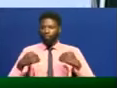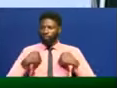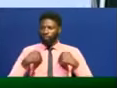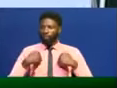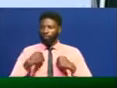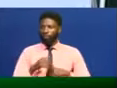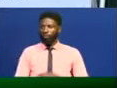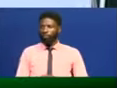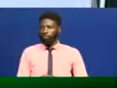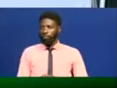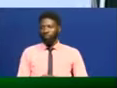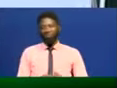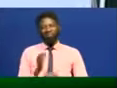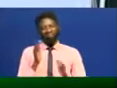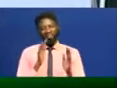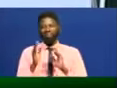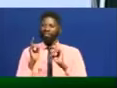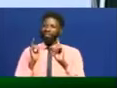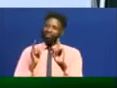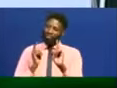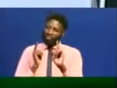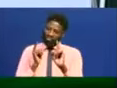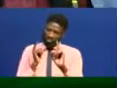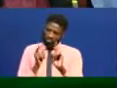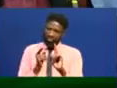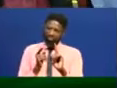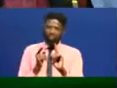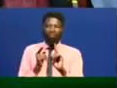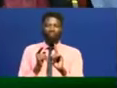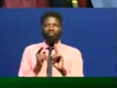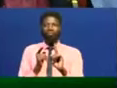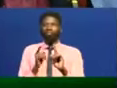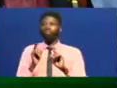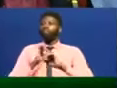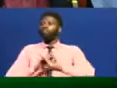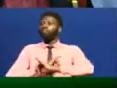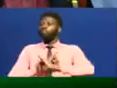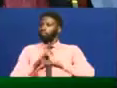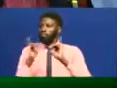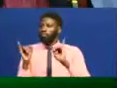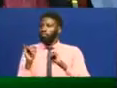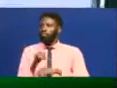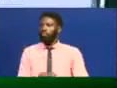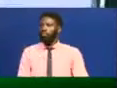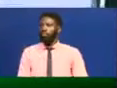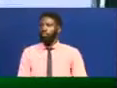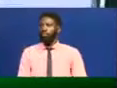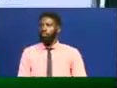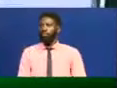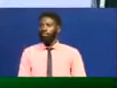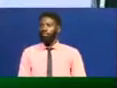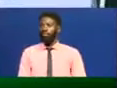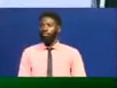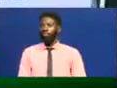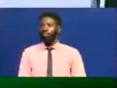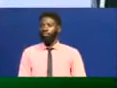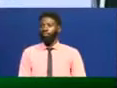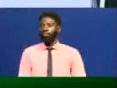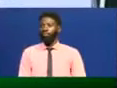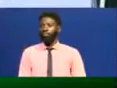Deliberate, intentional, structured. Deliberate, intentional,